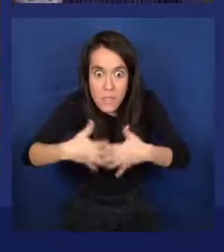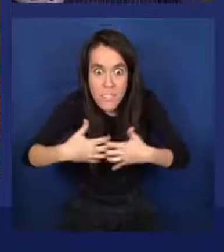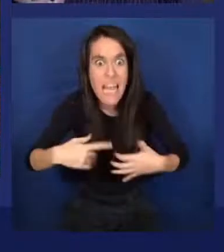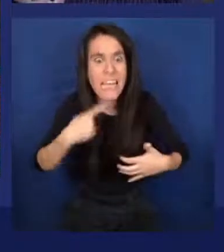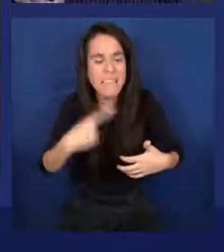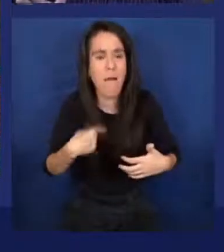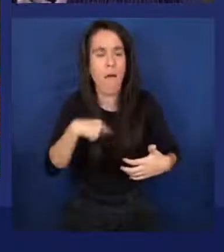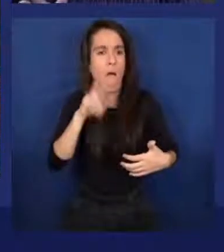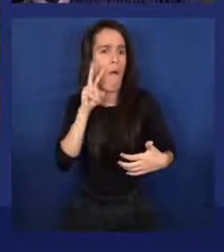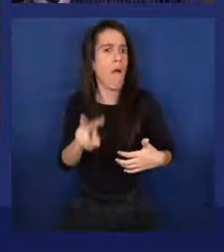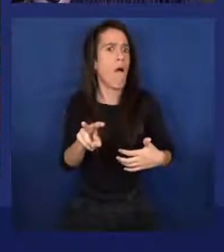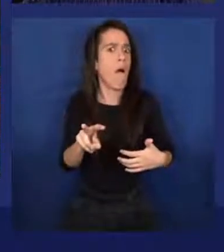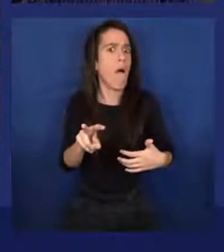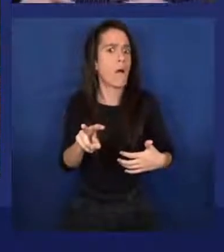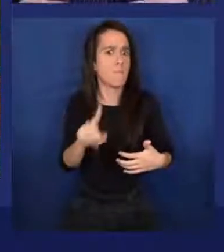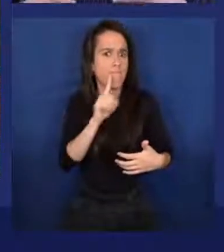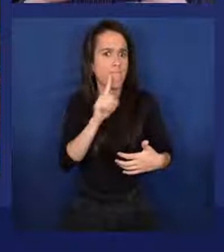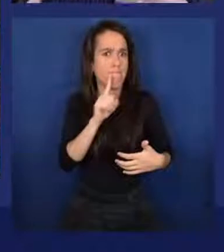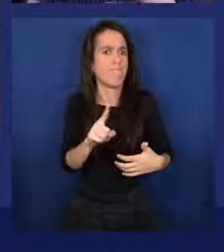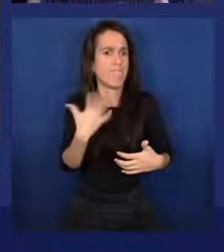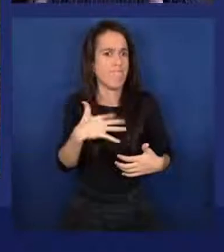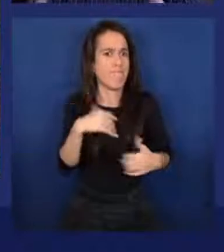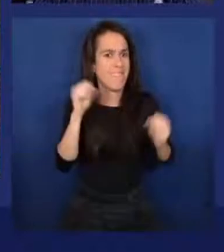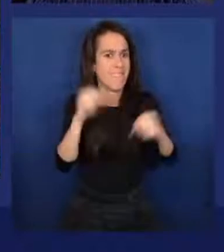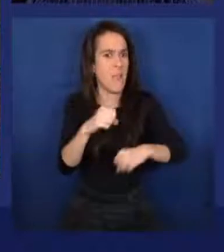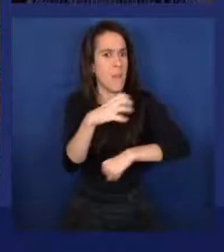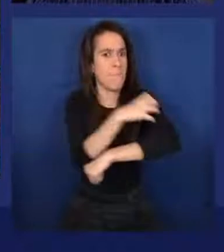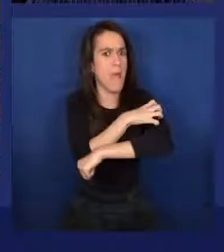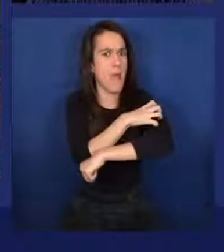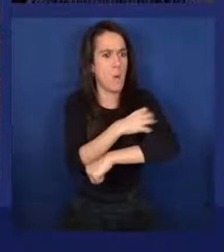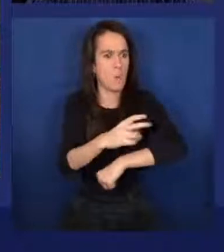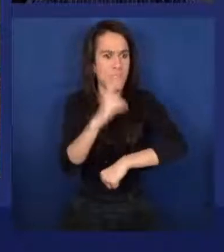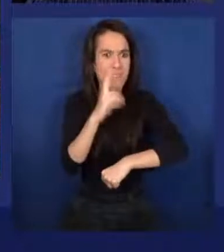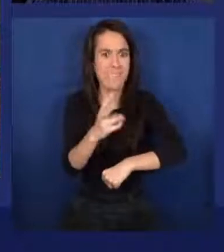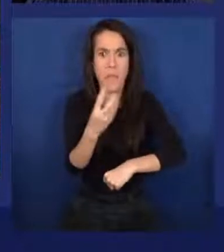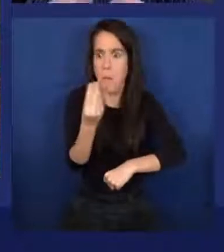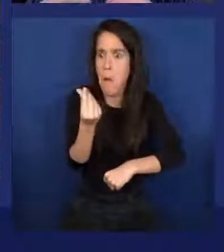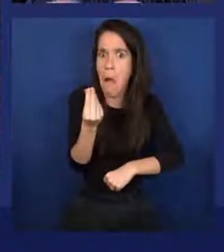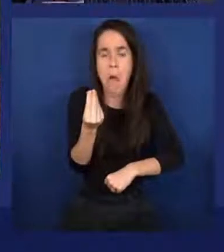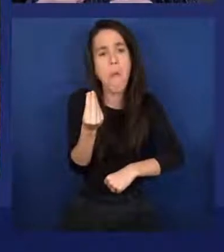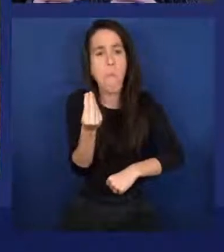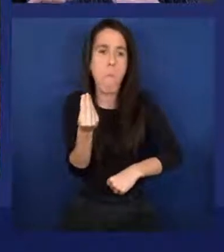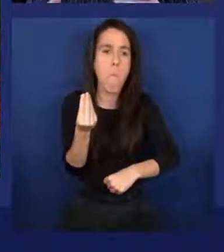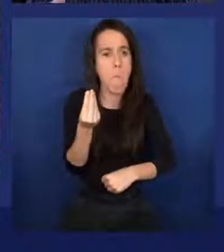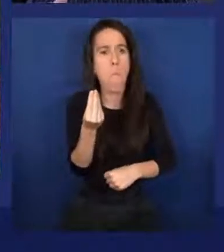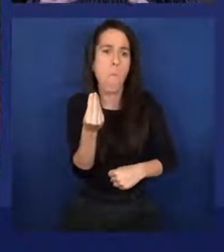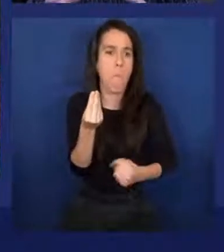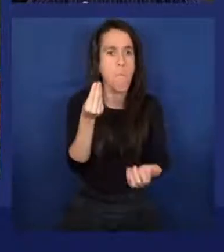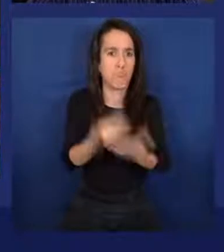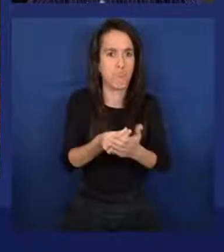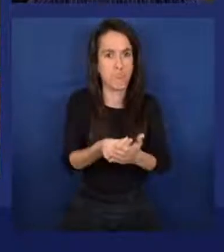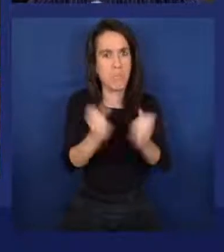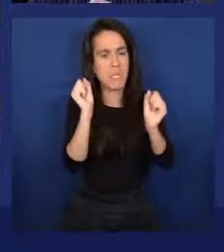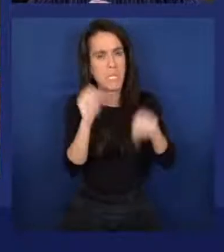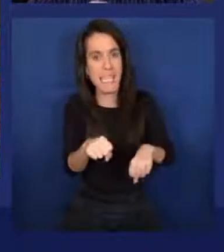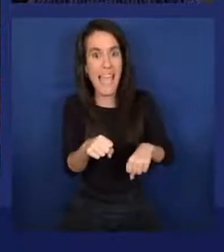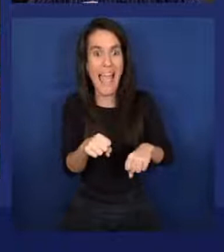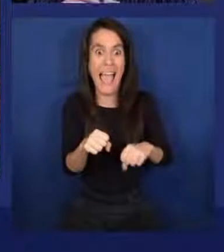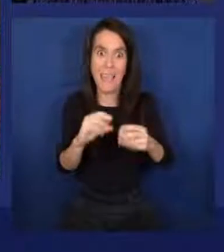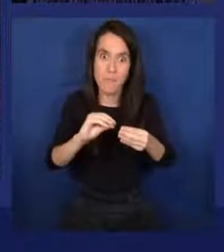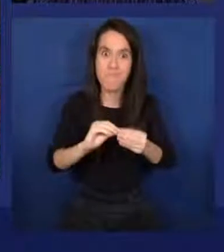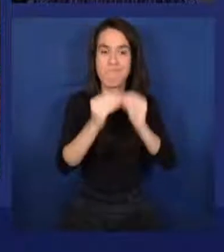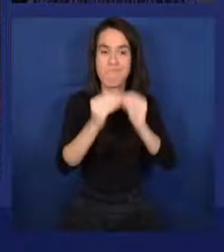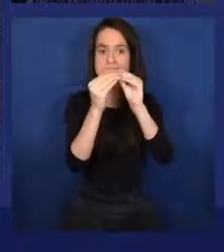of behavior that for a given amount of money, the amount of transistors you could put on a piece of